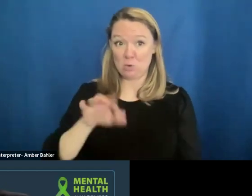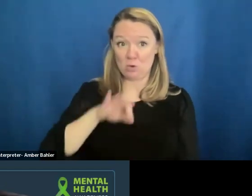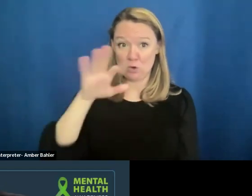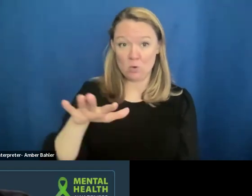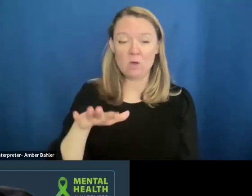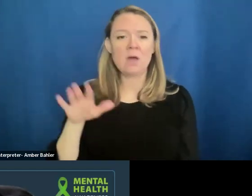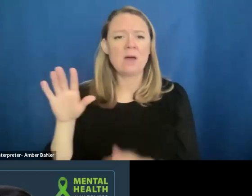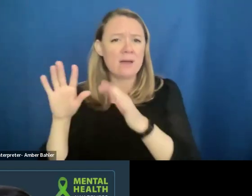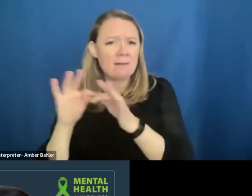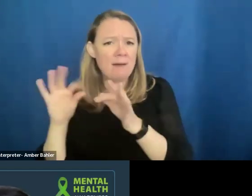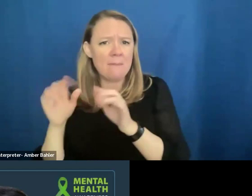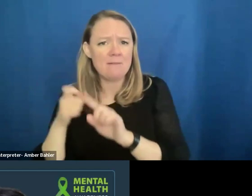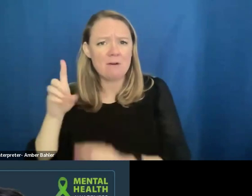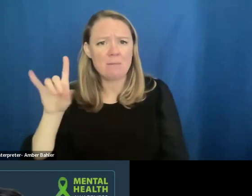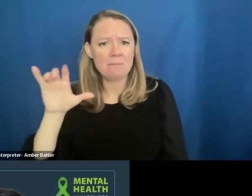Dylan too.